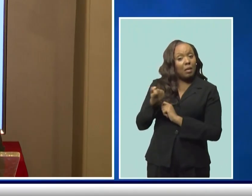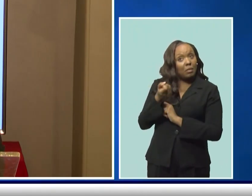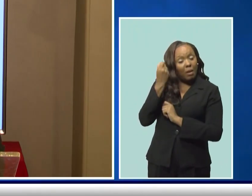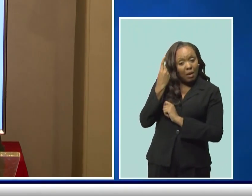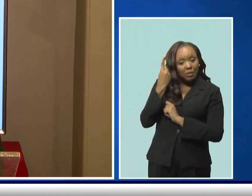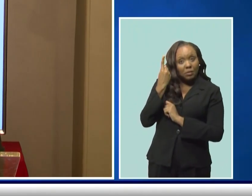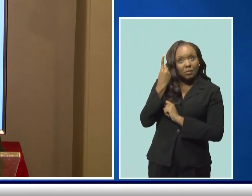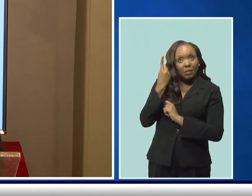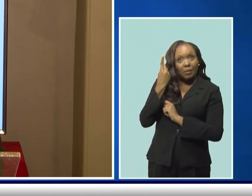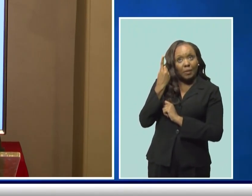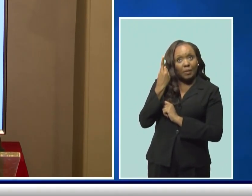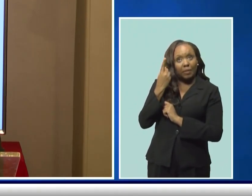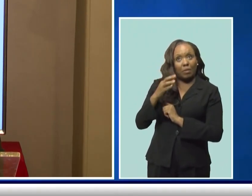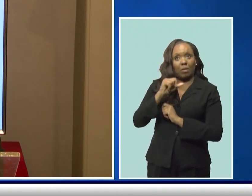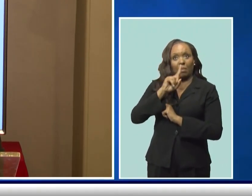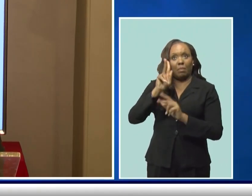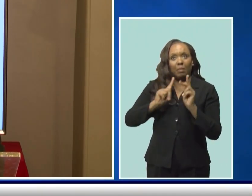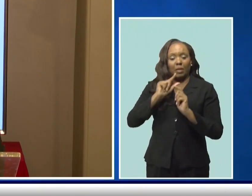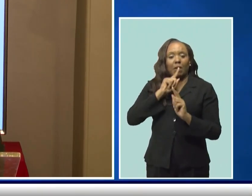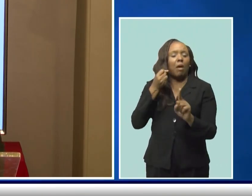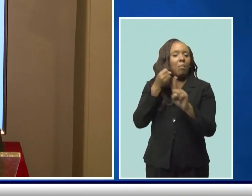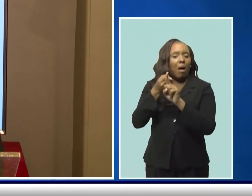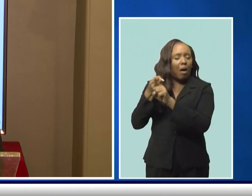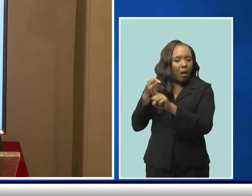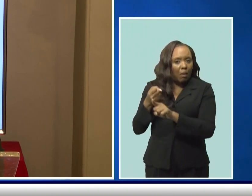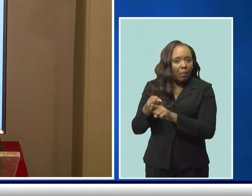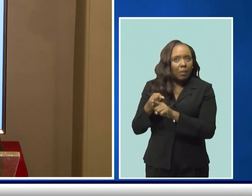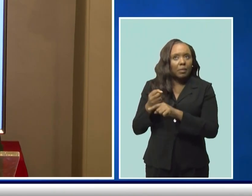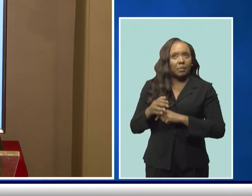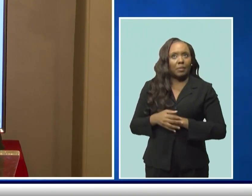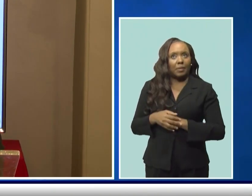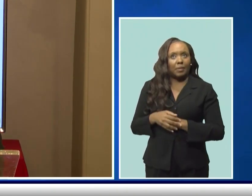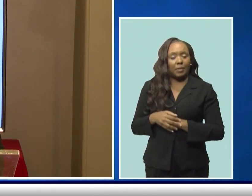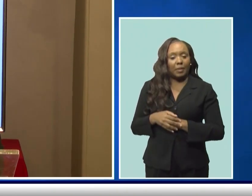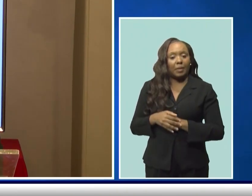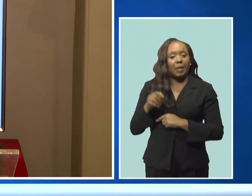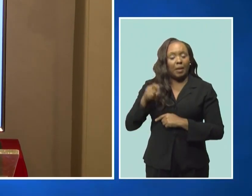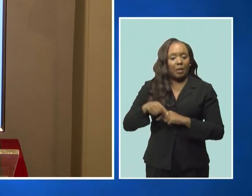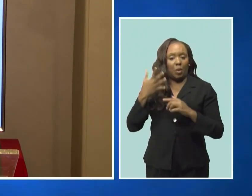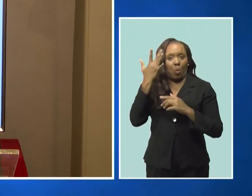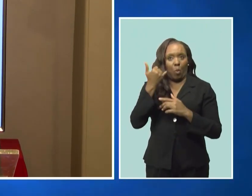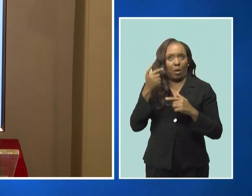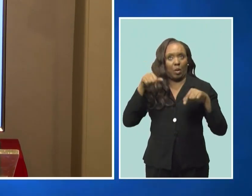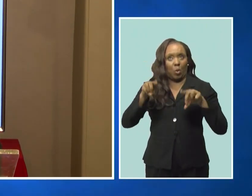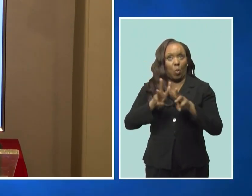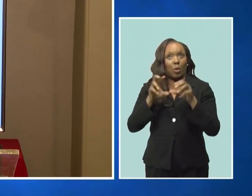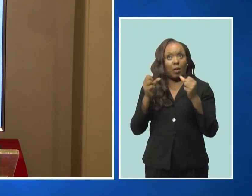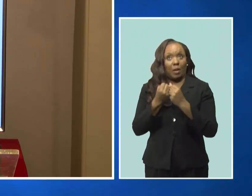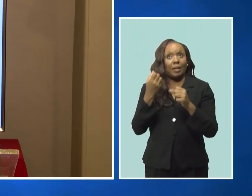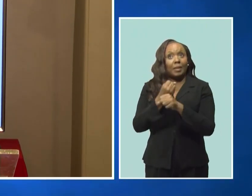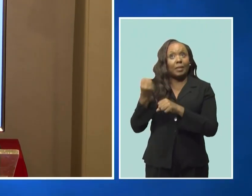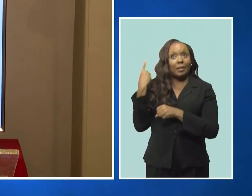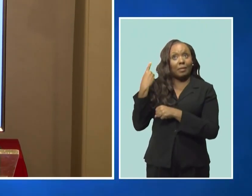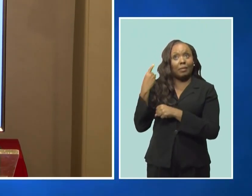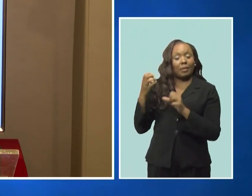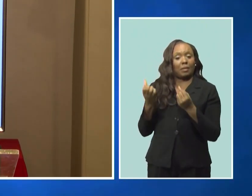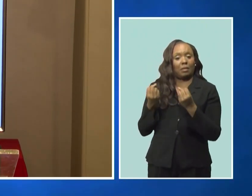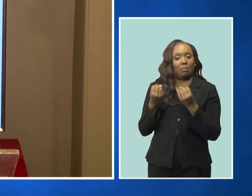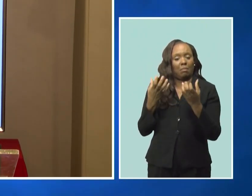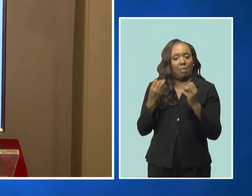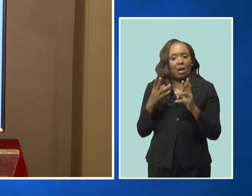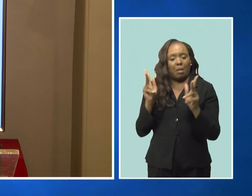understand, or it never registers within them. So this is why we had this workshop was last year, and so